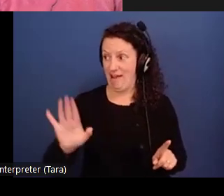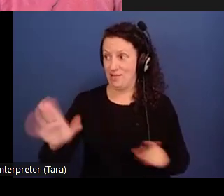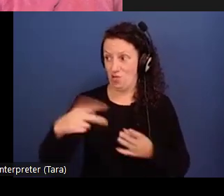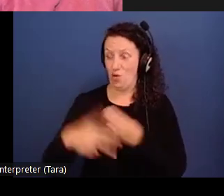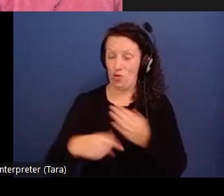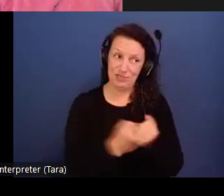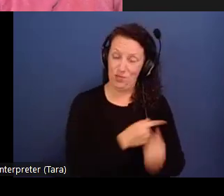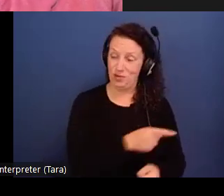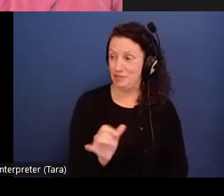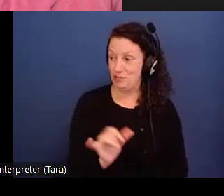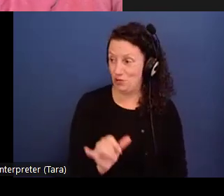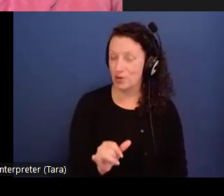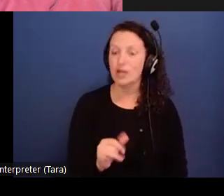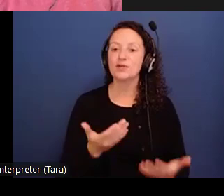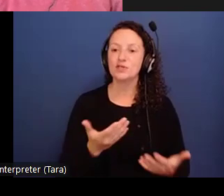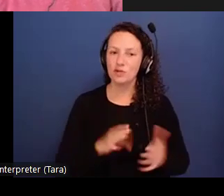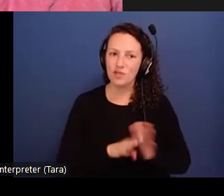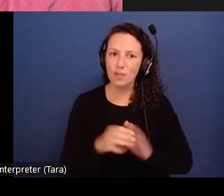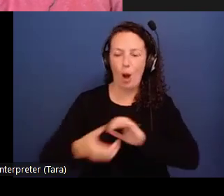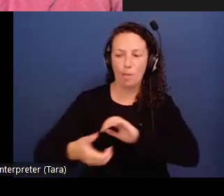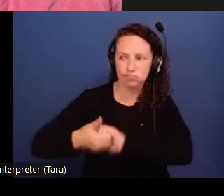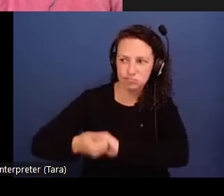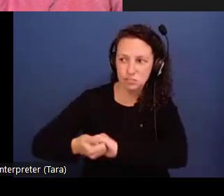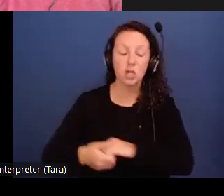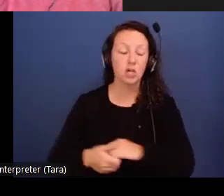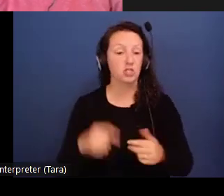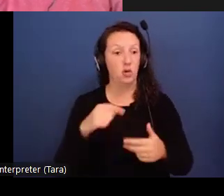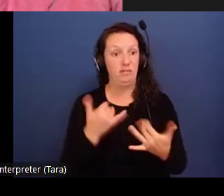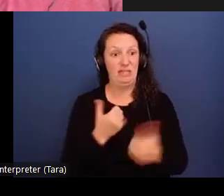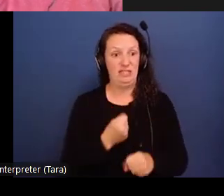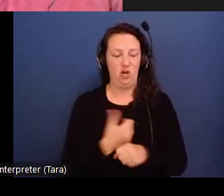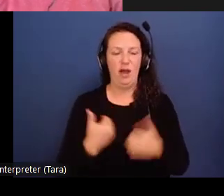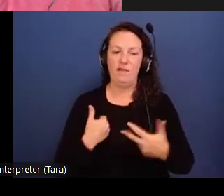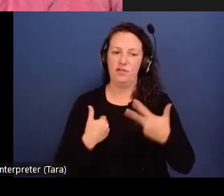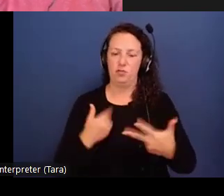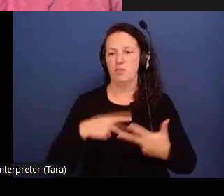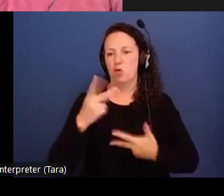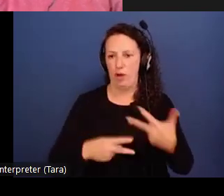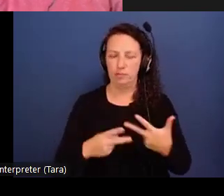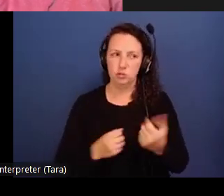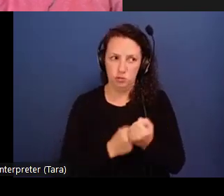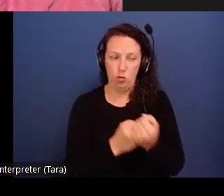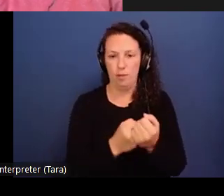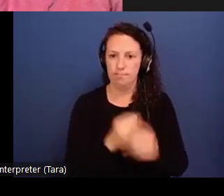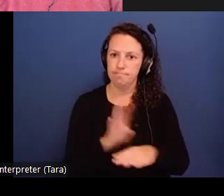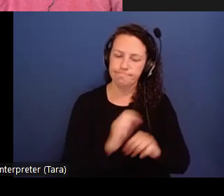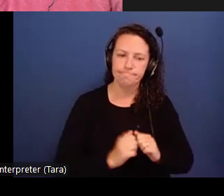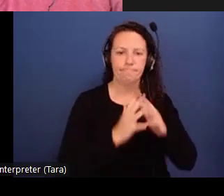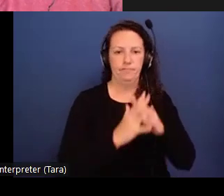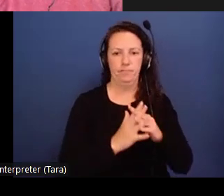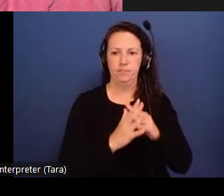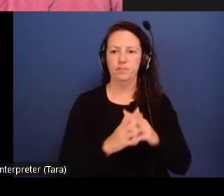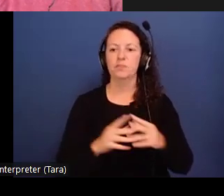We're building them in partnership with them. So this year we're gonna have 3 accelerators. One of them is a health